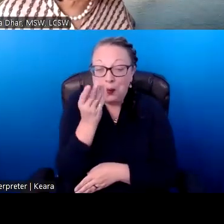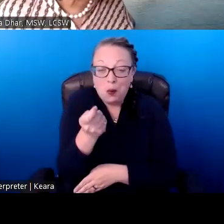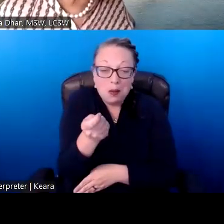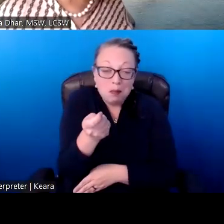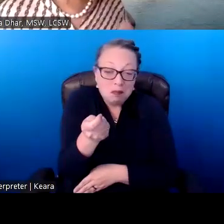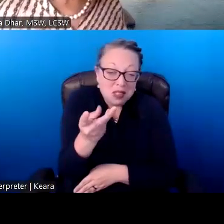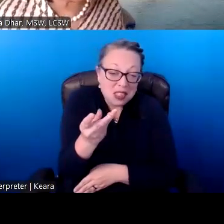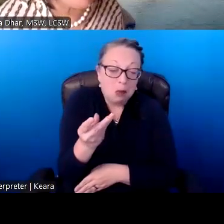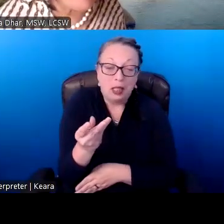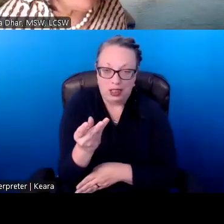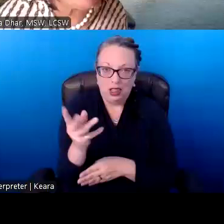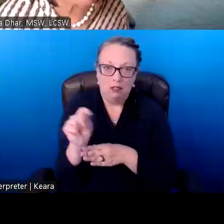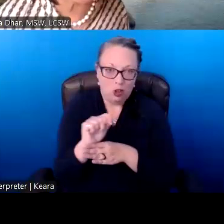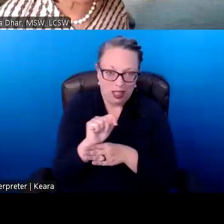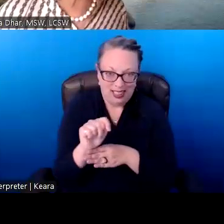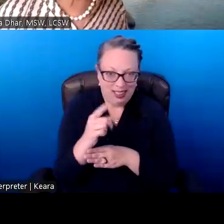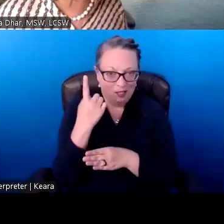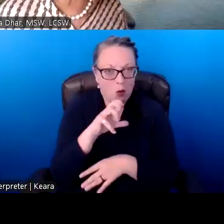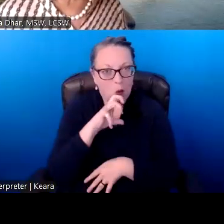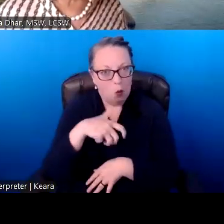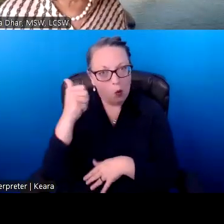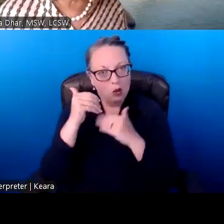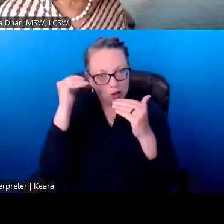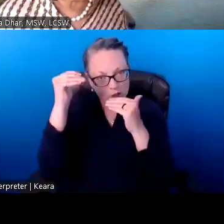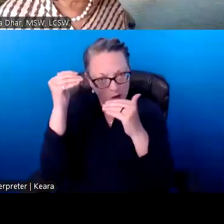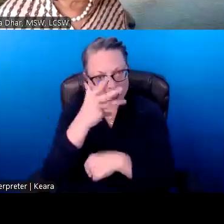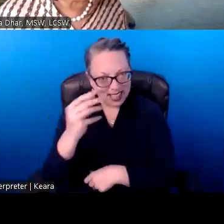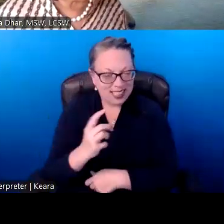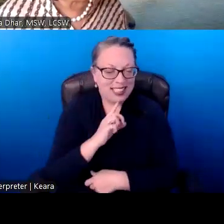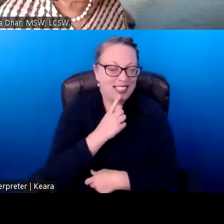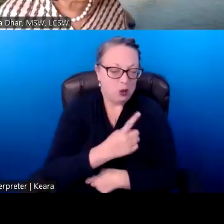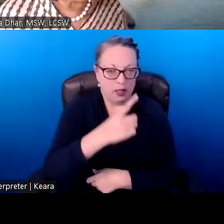geriatricians have very little training in serious mental illness.